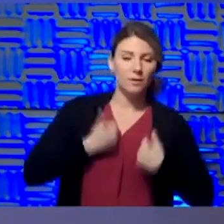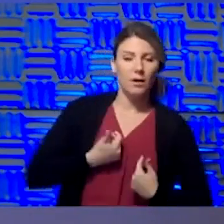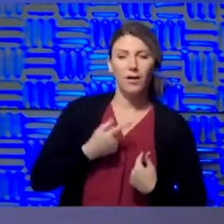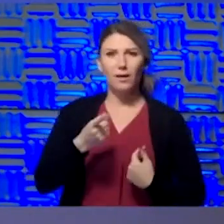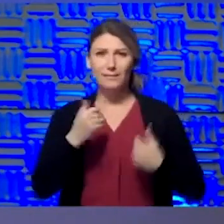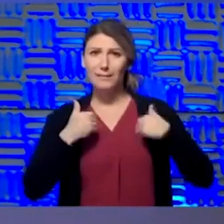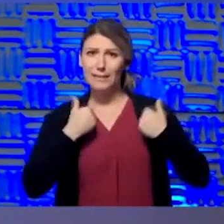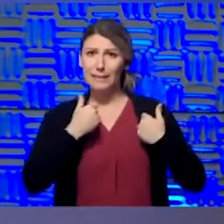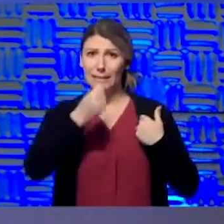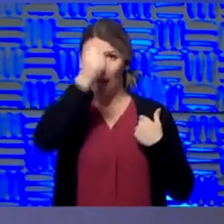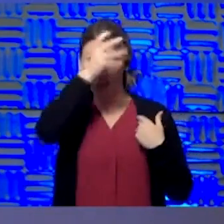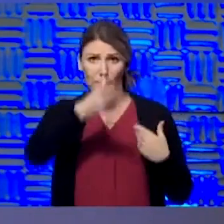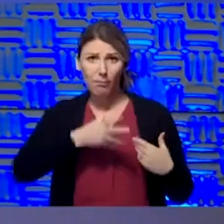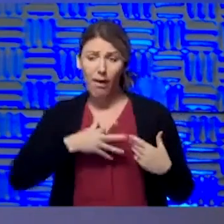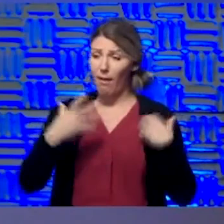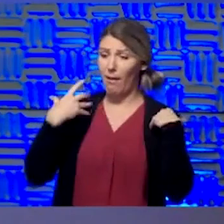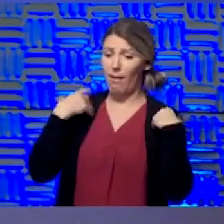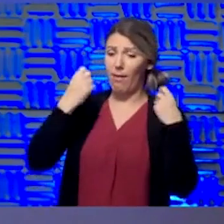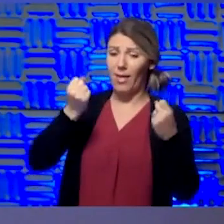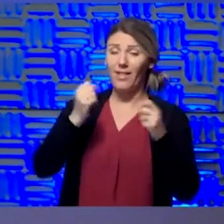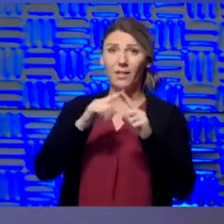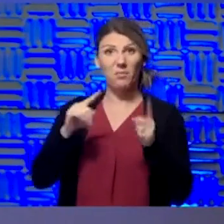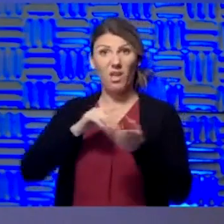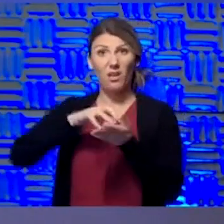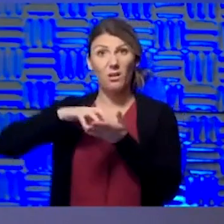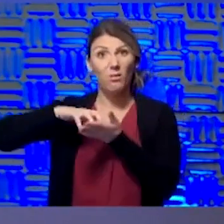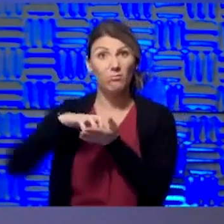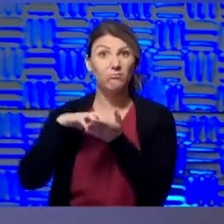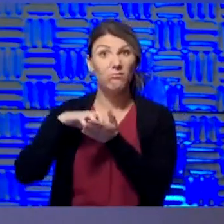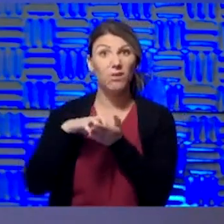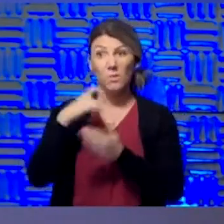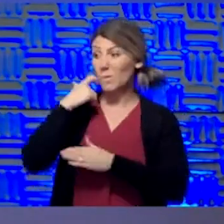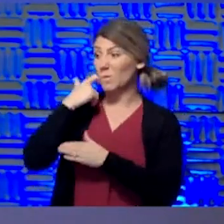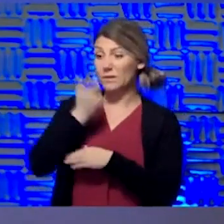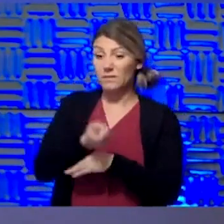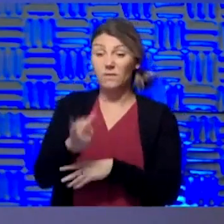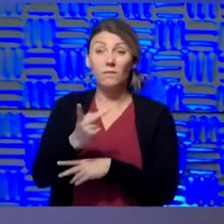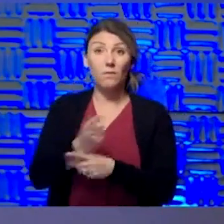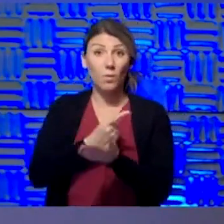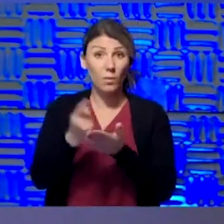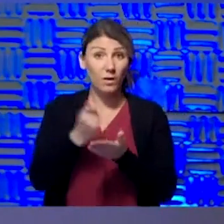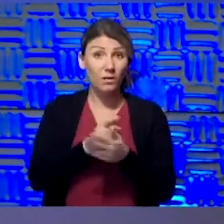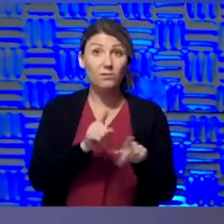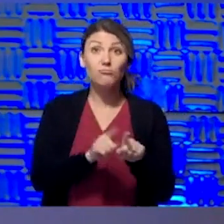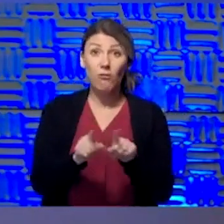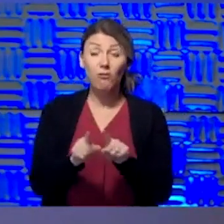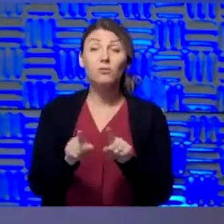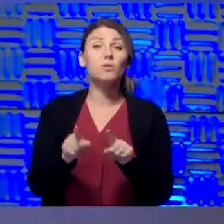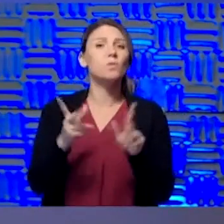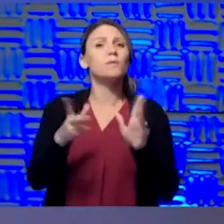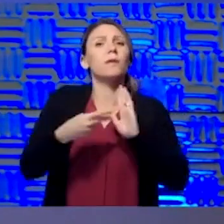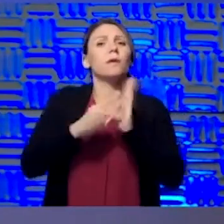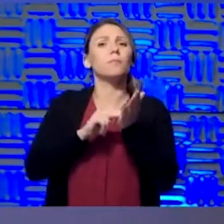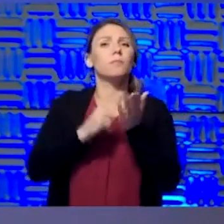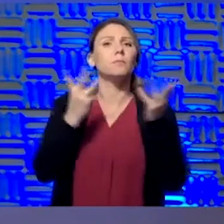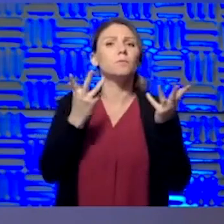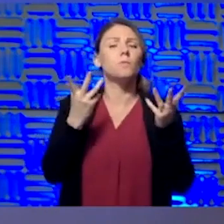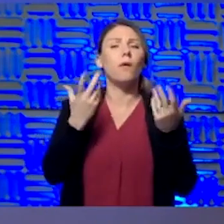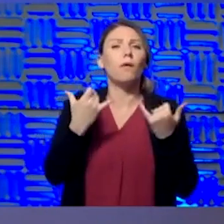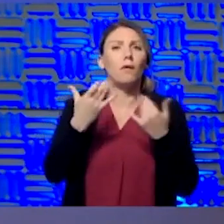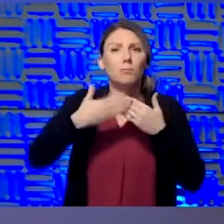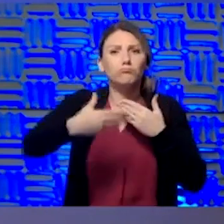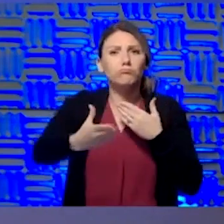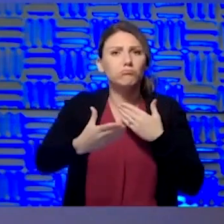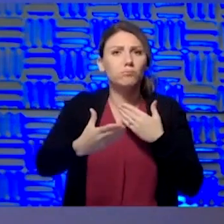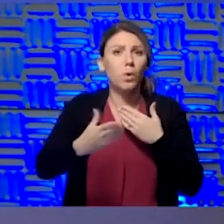He's healthy, but he has been worn down for the last couple weeks as well. So what does that mean now moving forward? Will